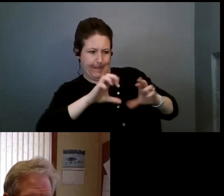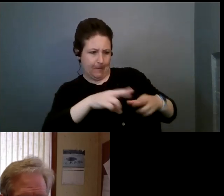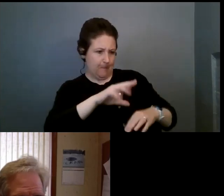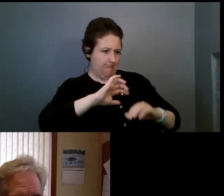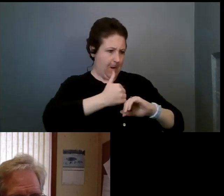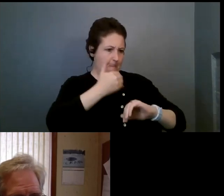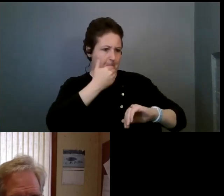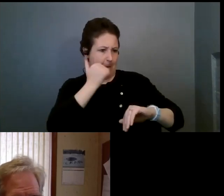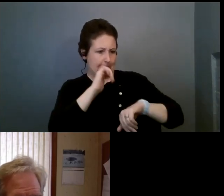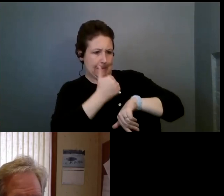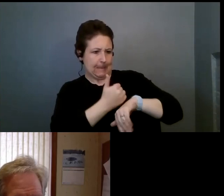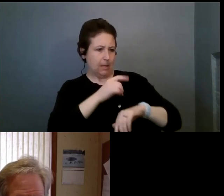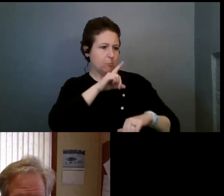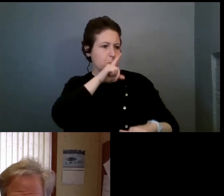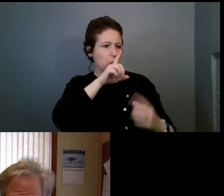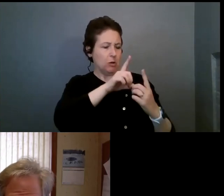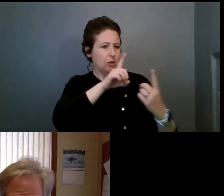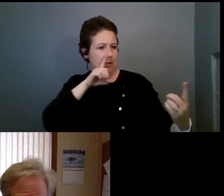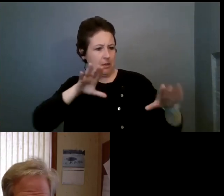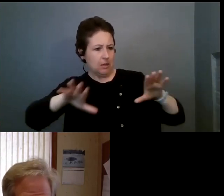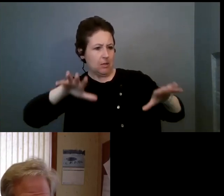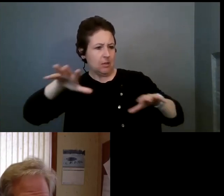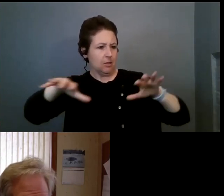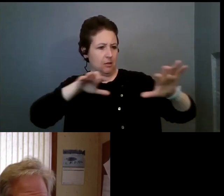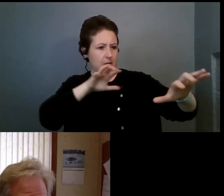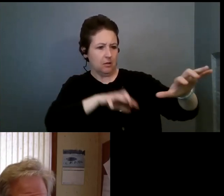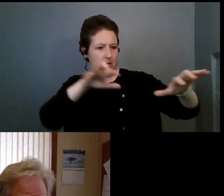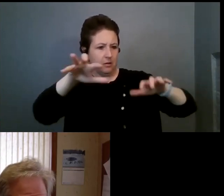distancing and the spacing that we need in order to be